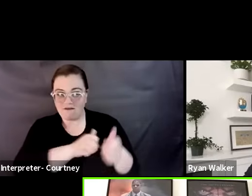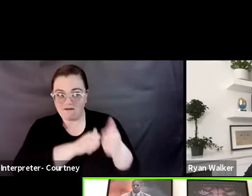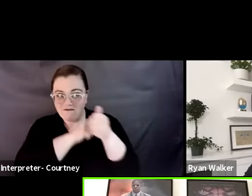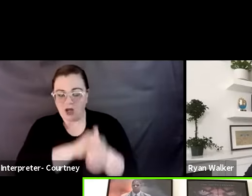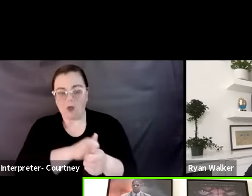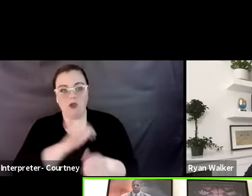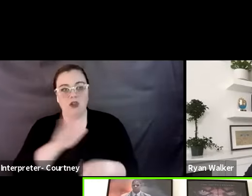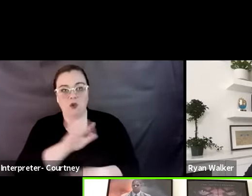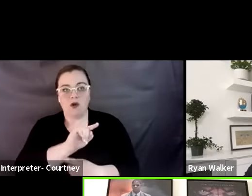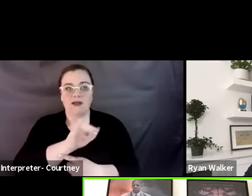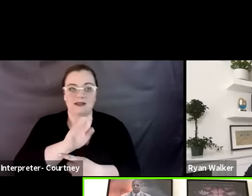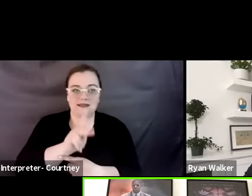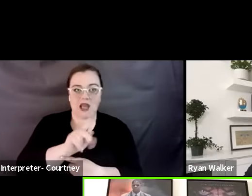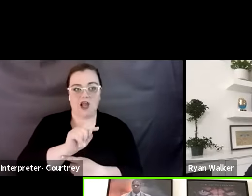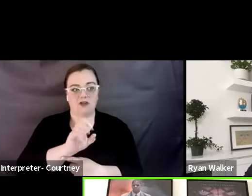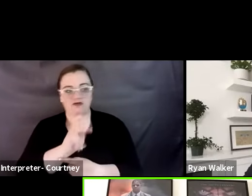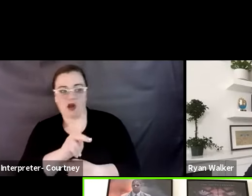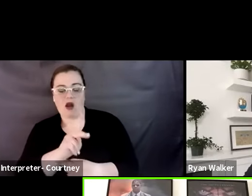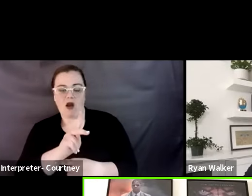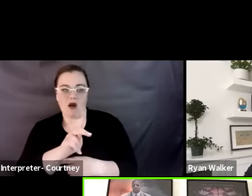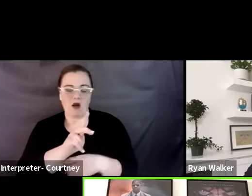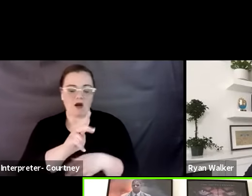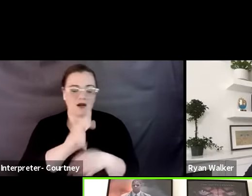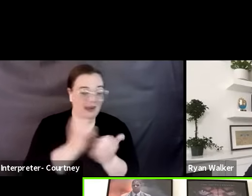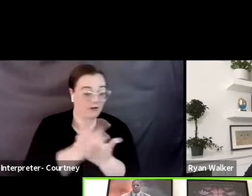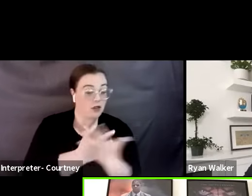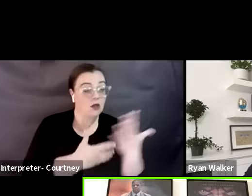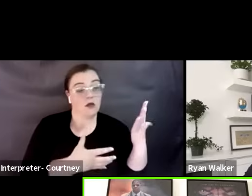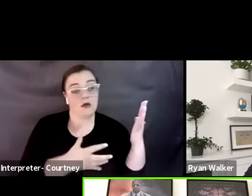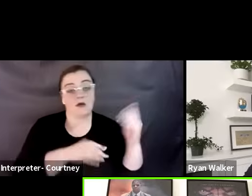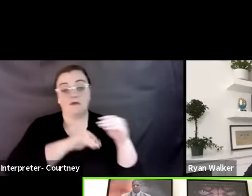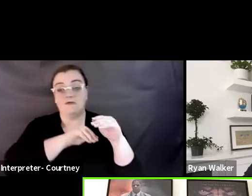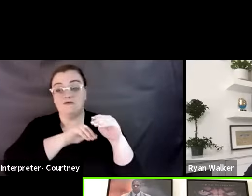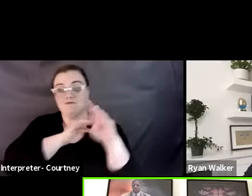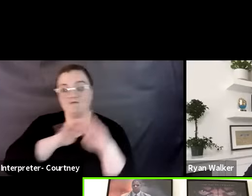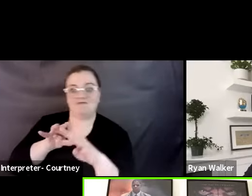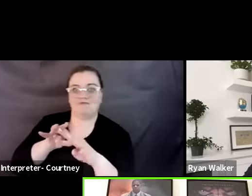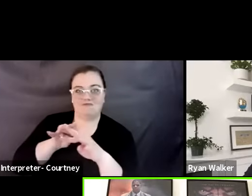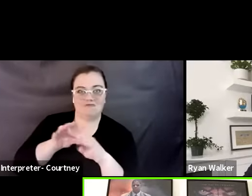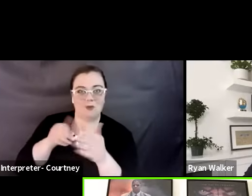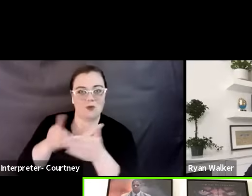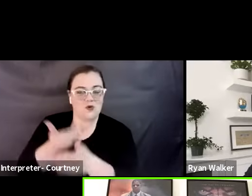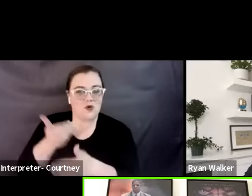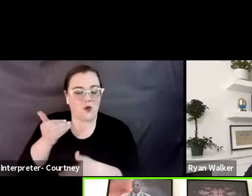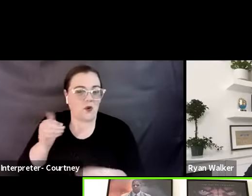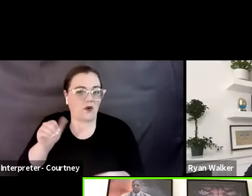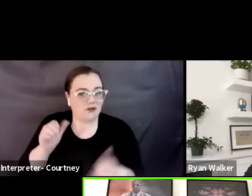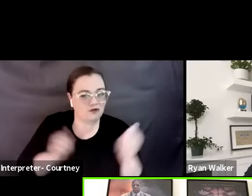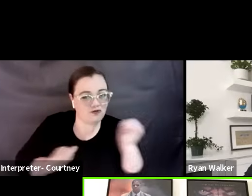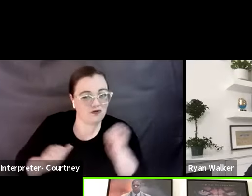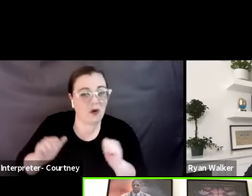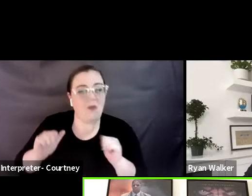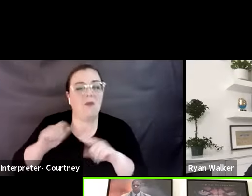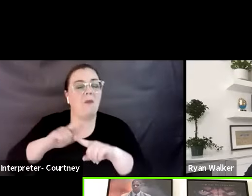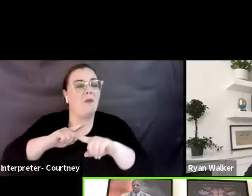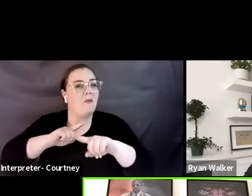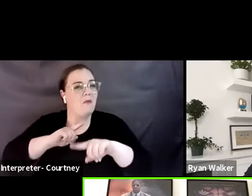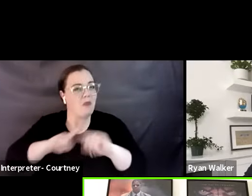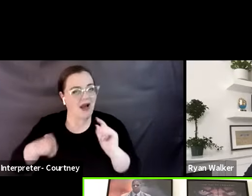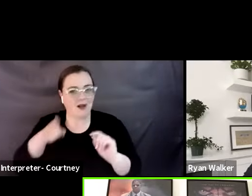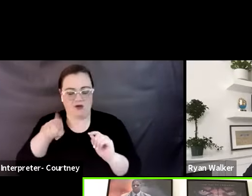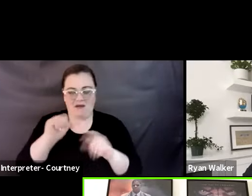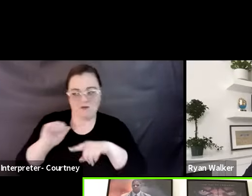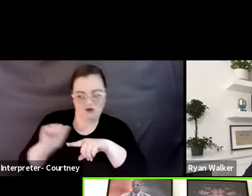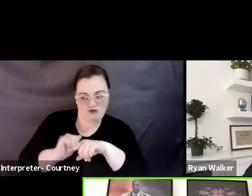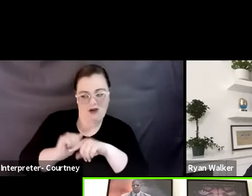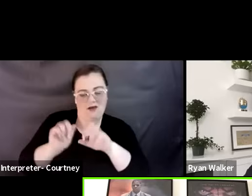want to be able to, appropriately bring that extra craft to the table so that people will really further engage and invest in you, in your brand.